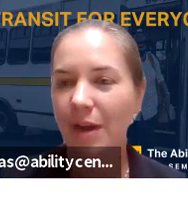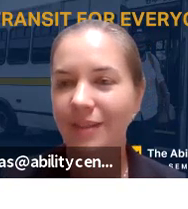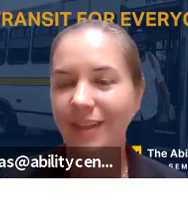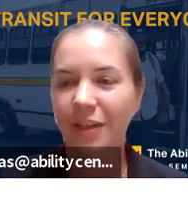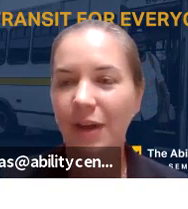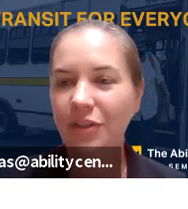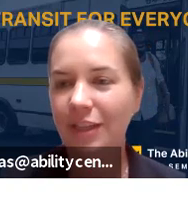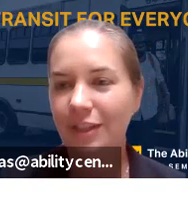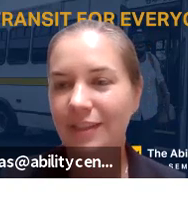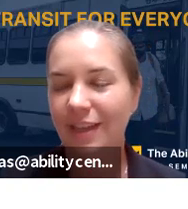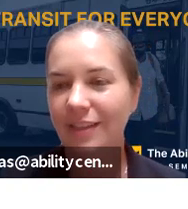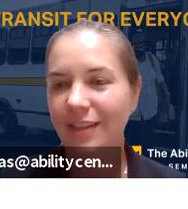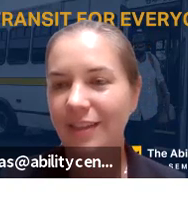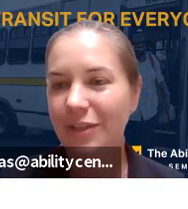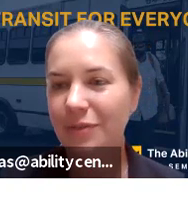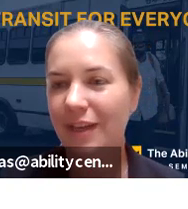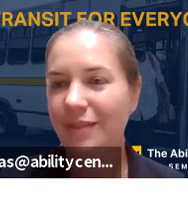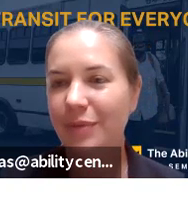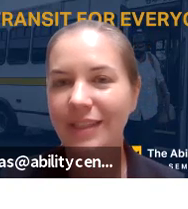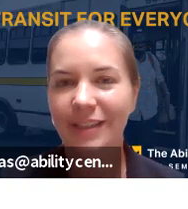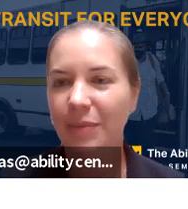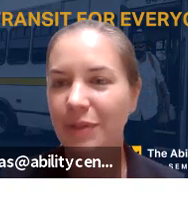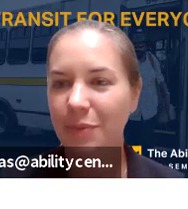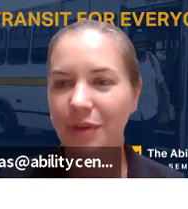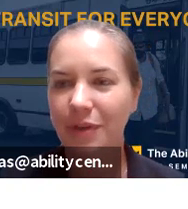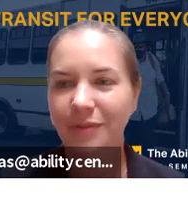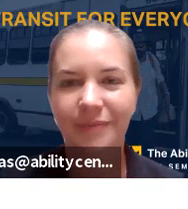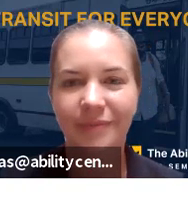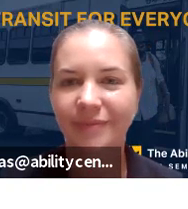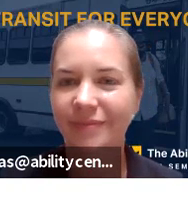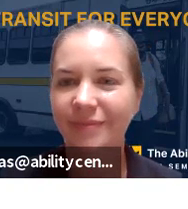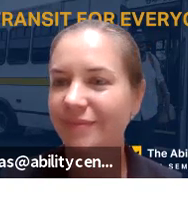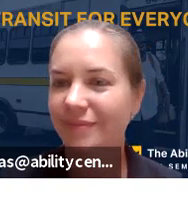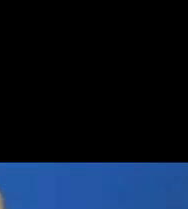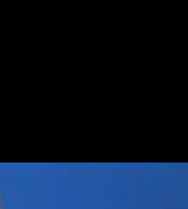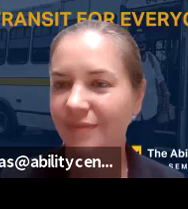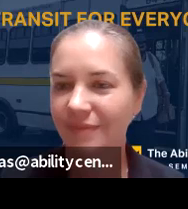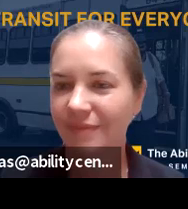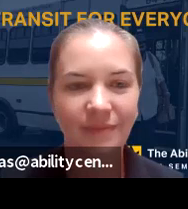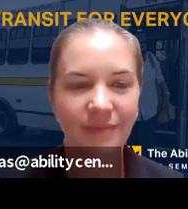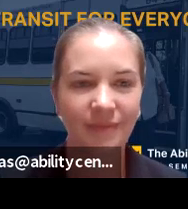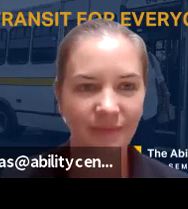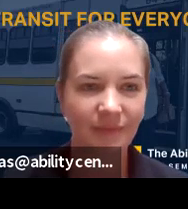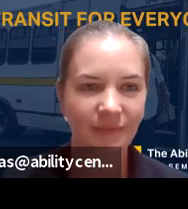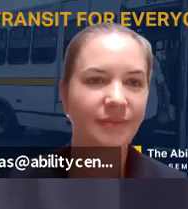about the project. Congratulations, and thank you, and please accept this award.